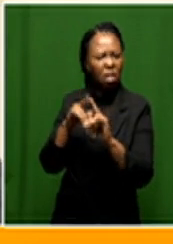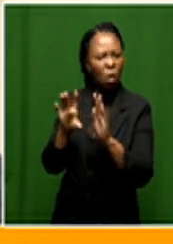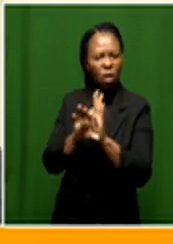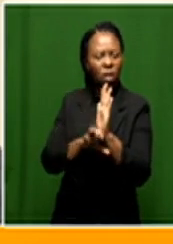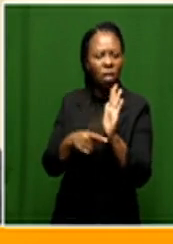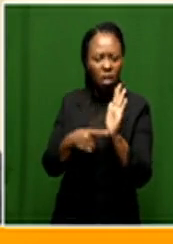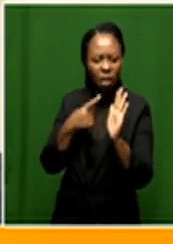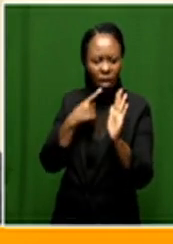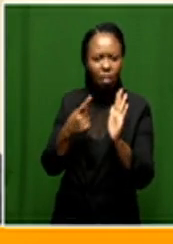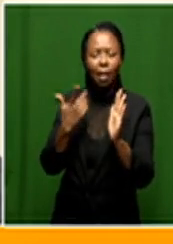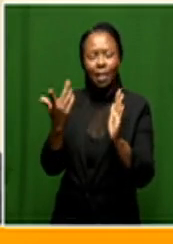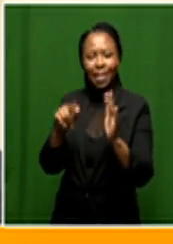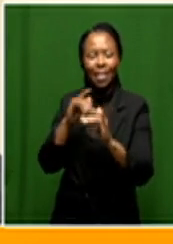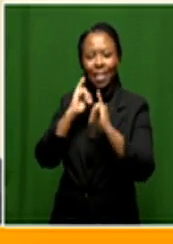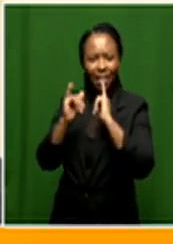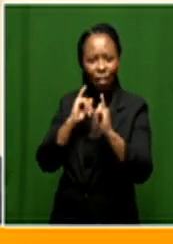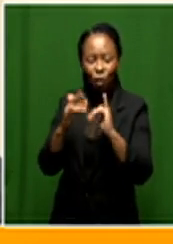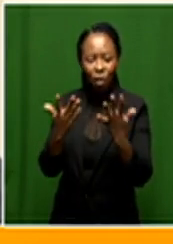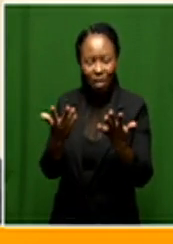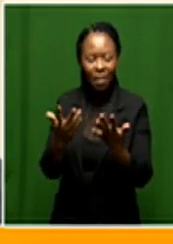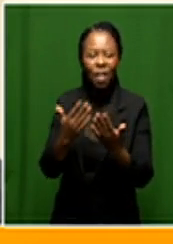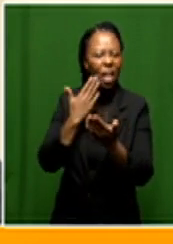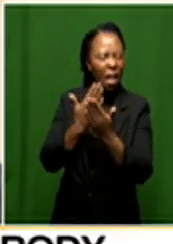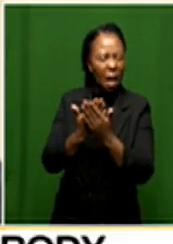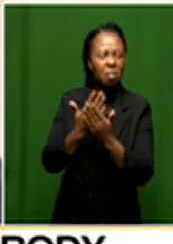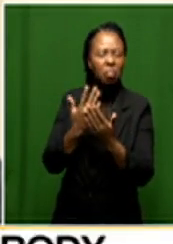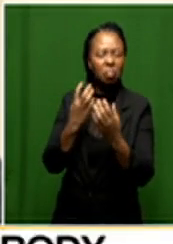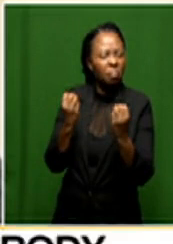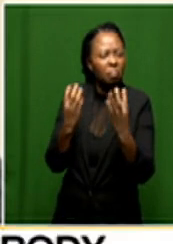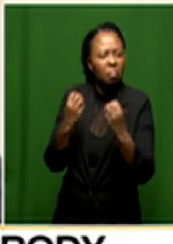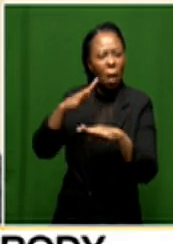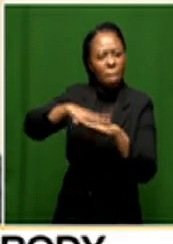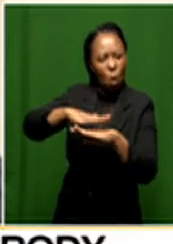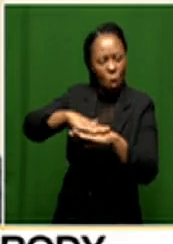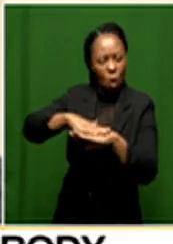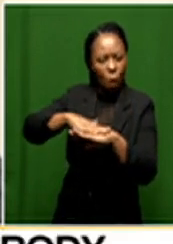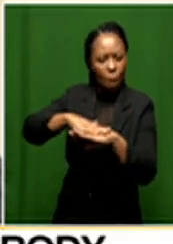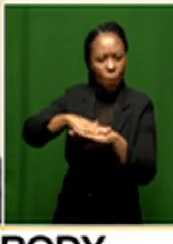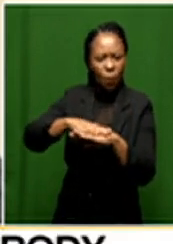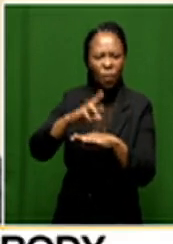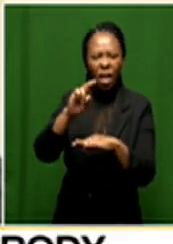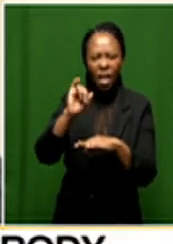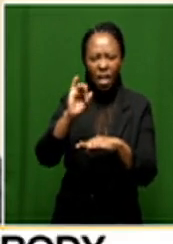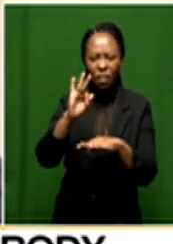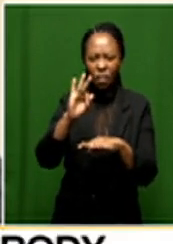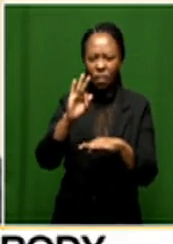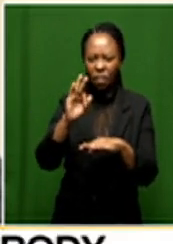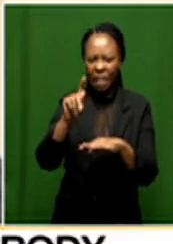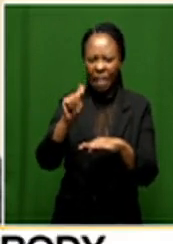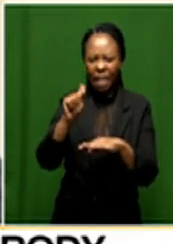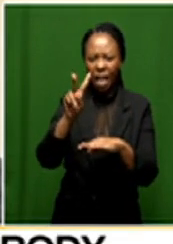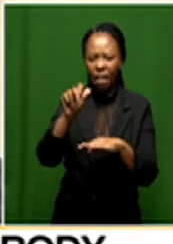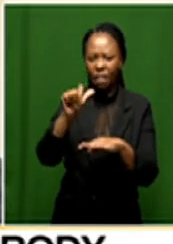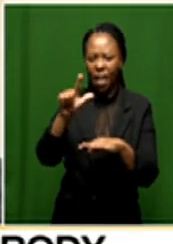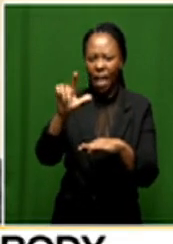almost said, to this interview, can we just talk a little bit more about what Rift Valley fever actually